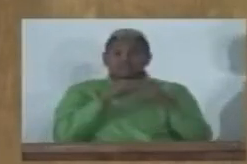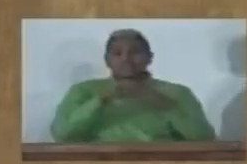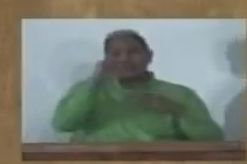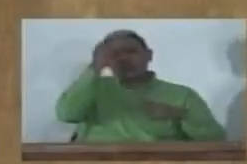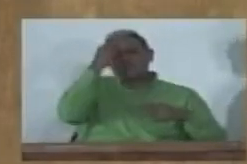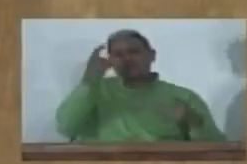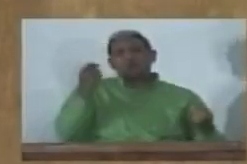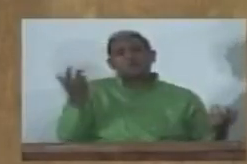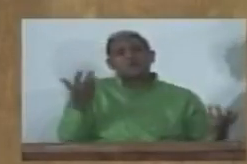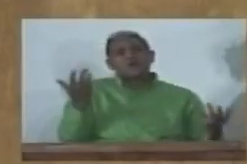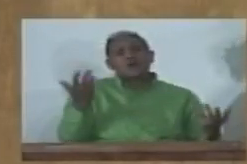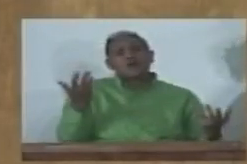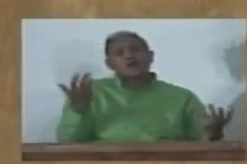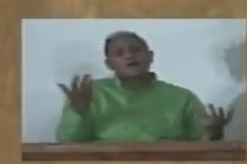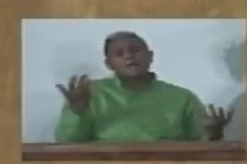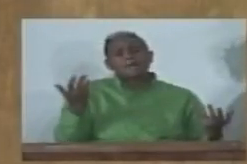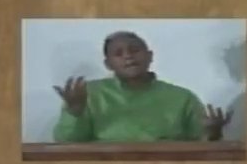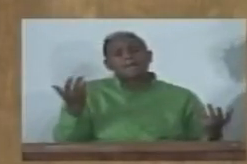put the